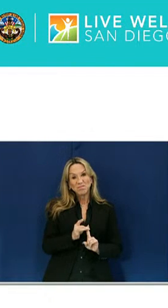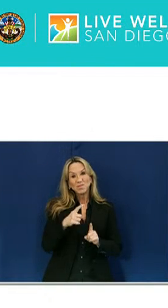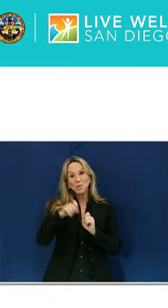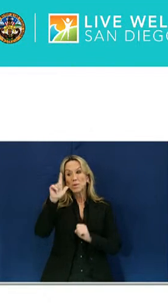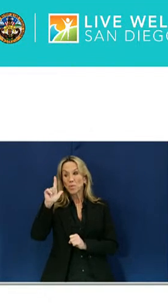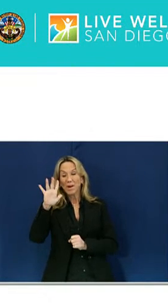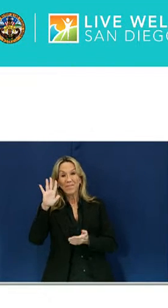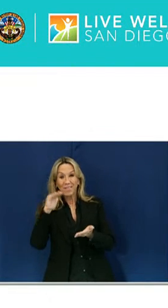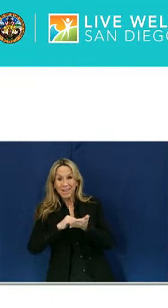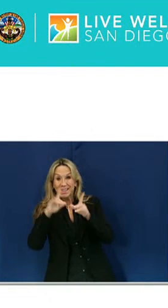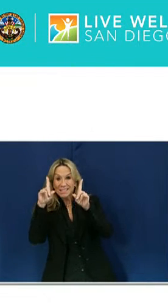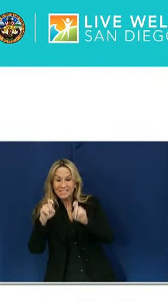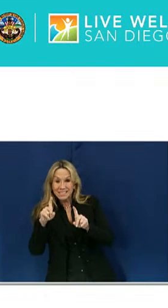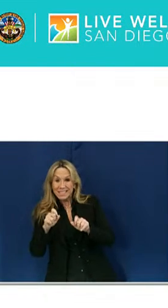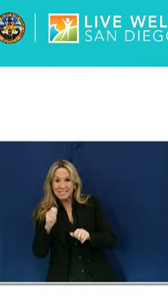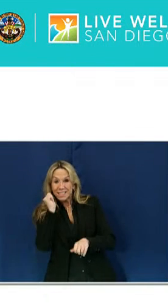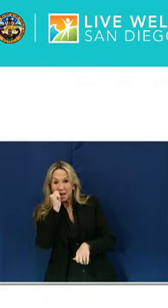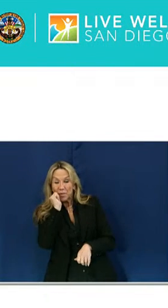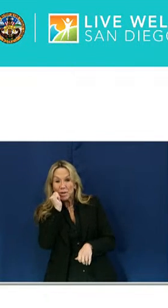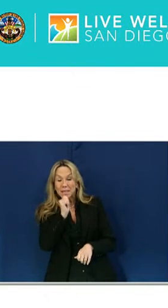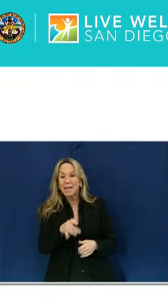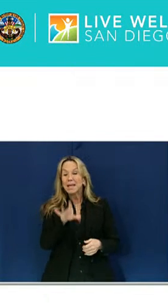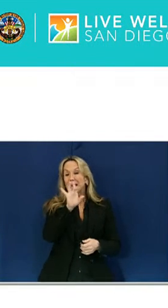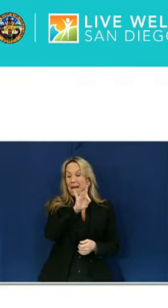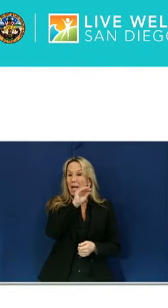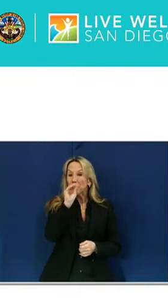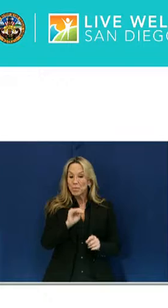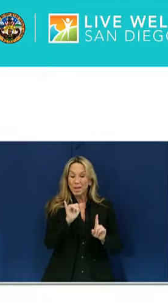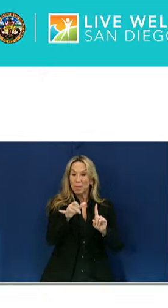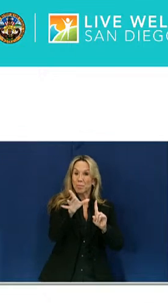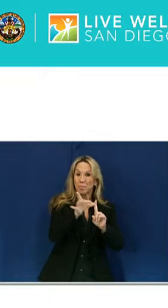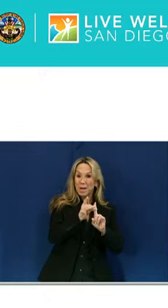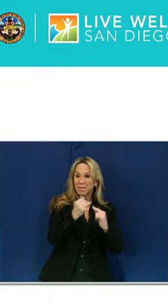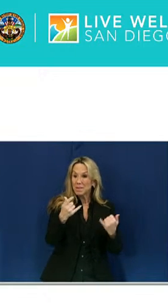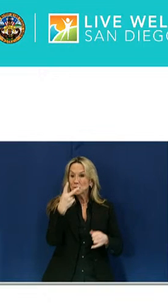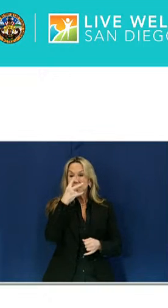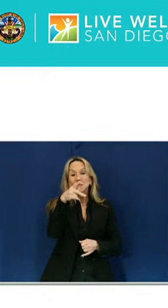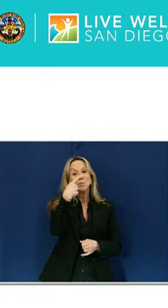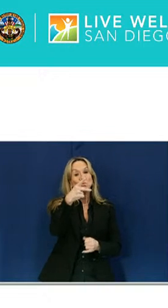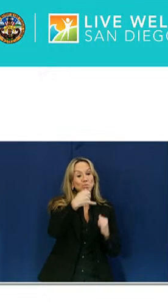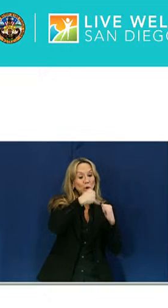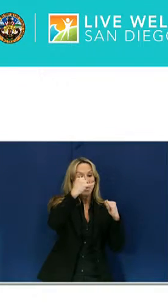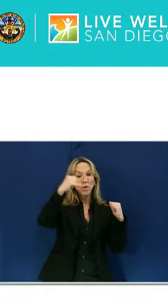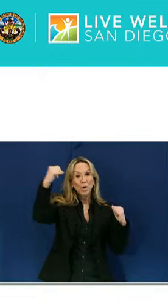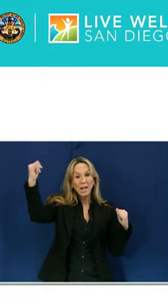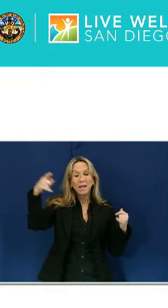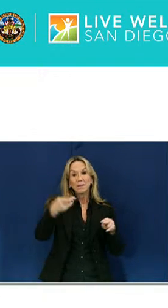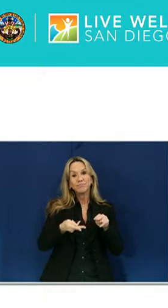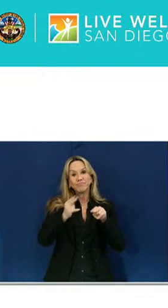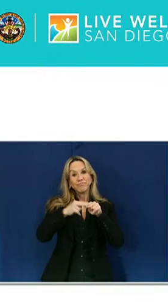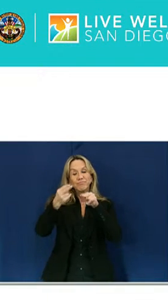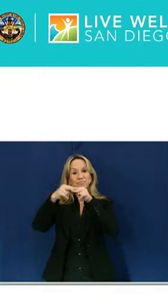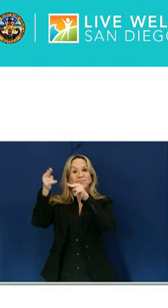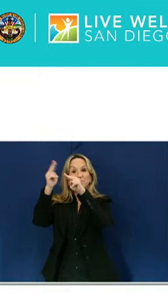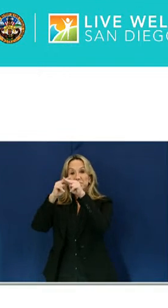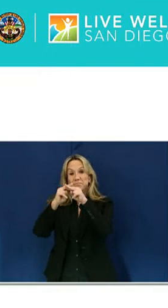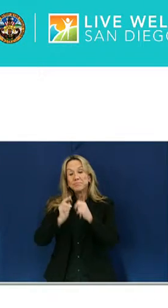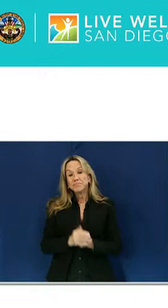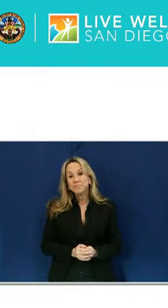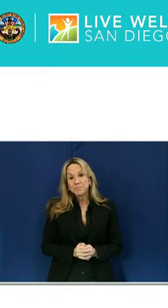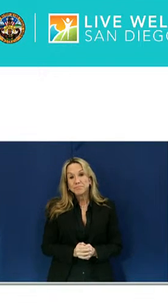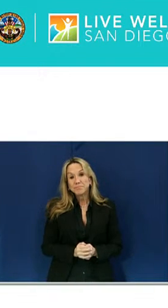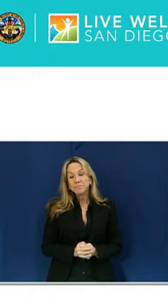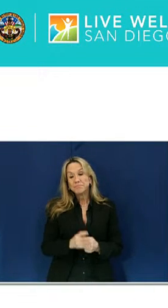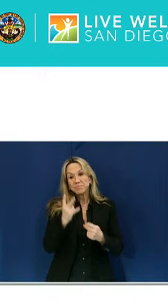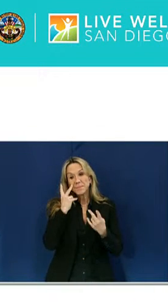25,000 tests done today, 8% percentage of positive, and there you can see on the purple line the increasing percentage of positive, which